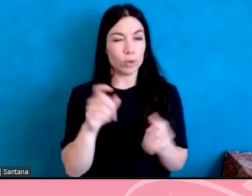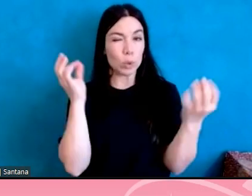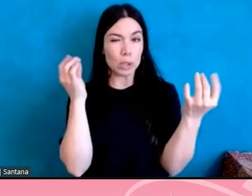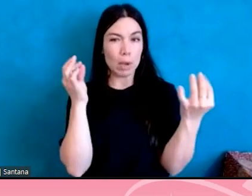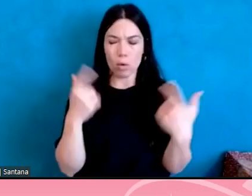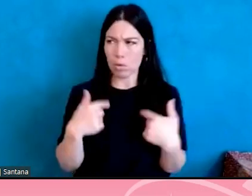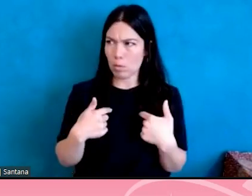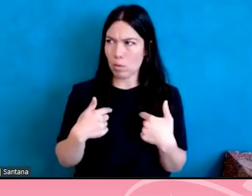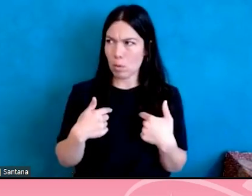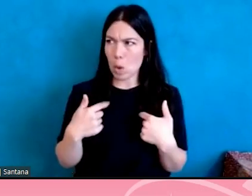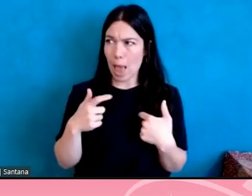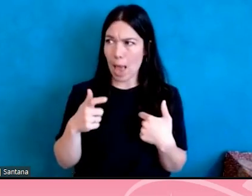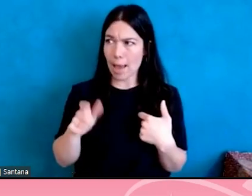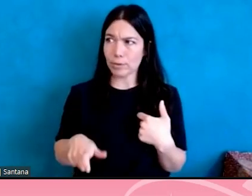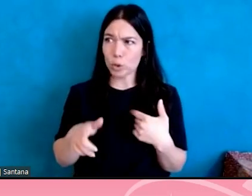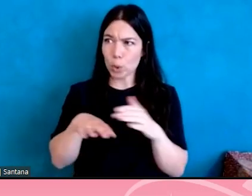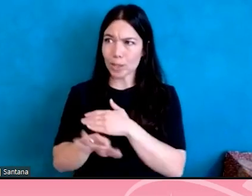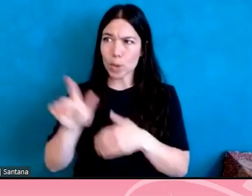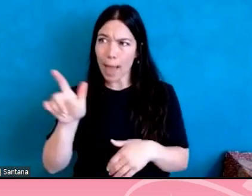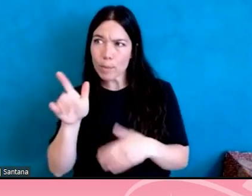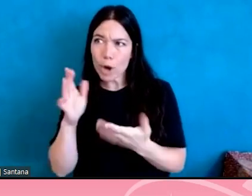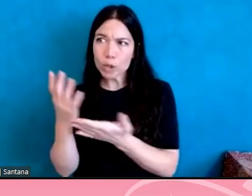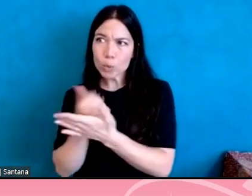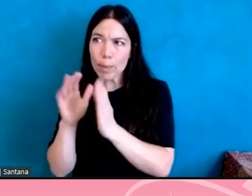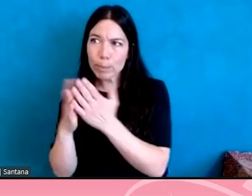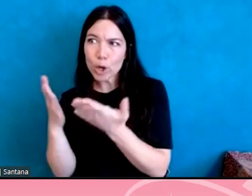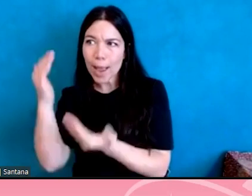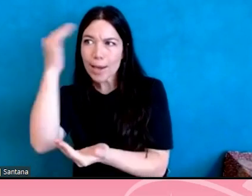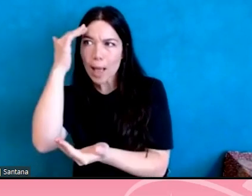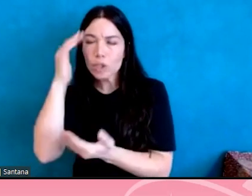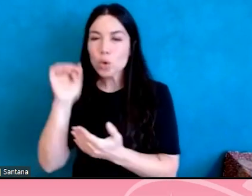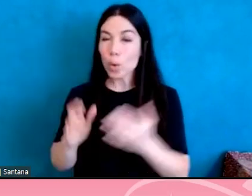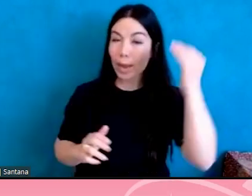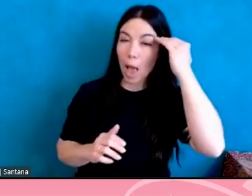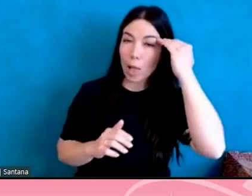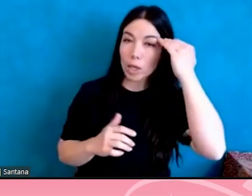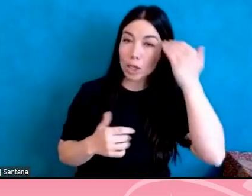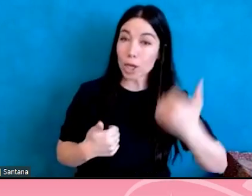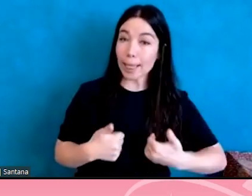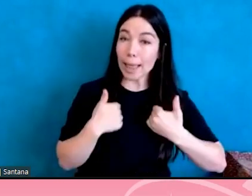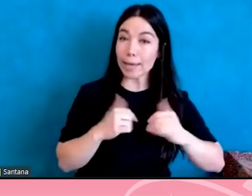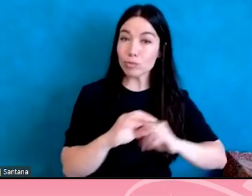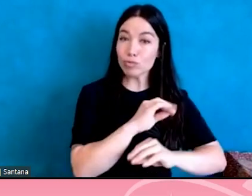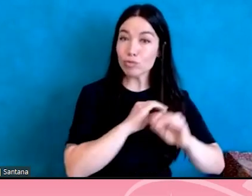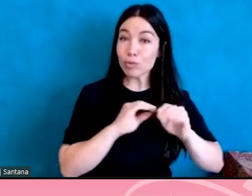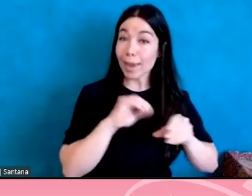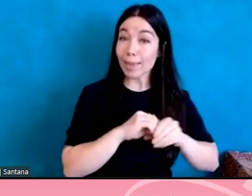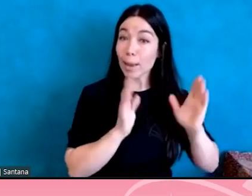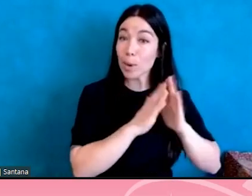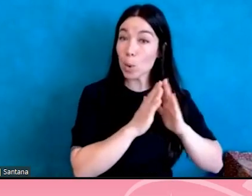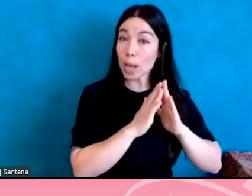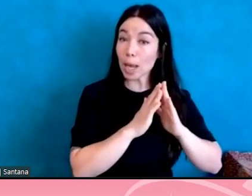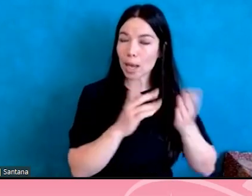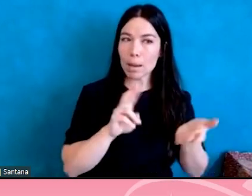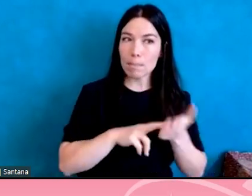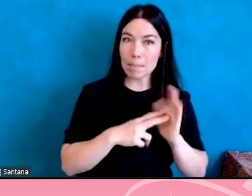book and to gain knowledge, or whether that knowledge lives in the community. So I could go to my neighbor's house and learn about it. If